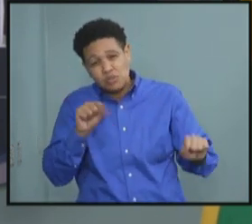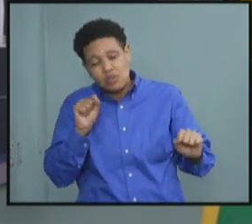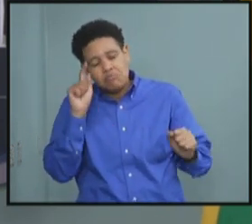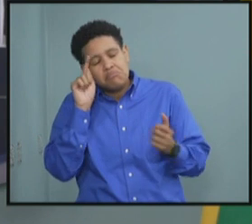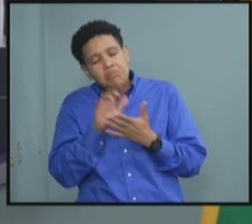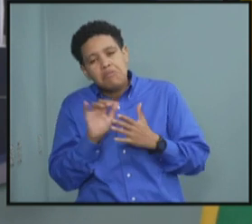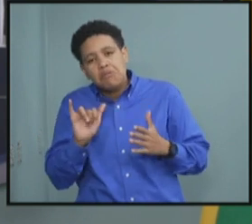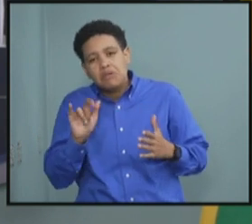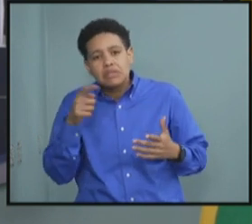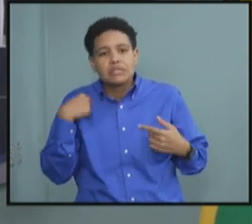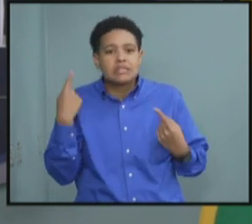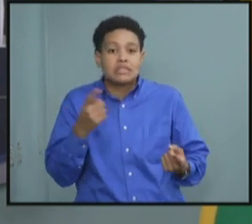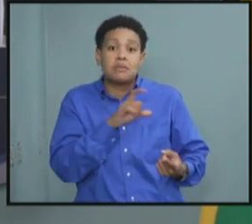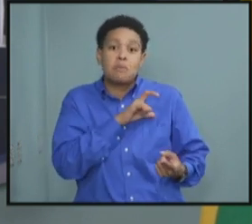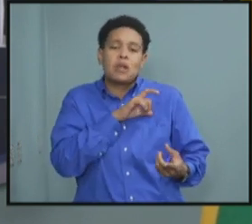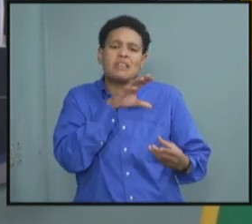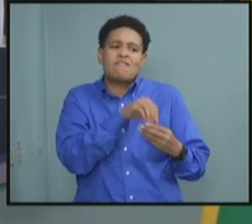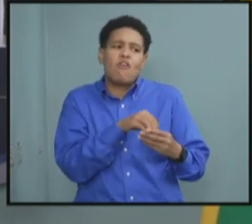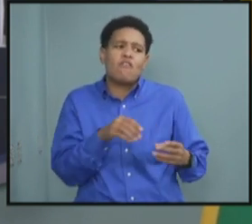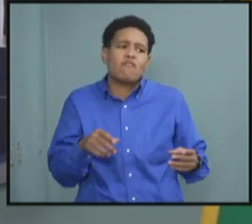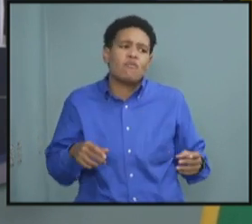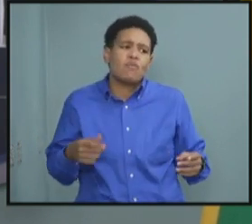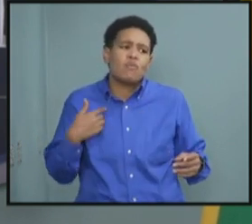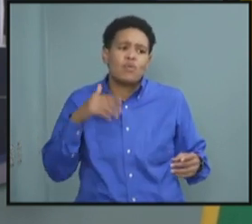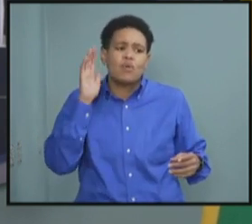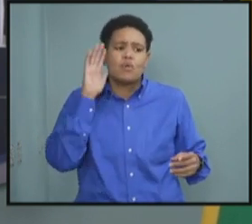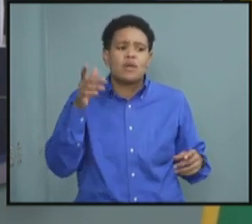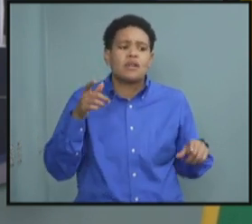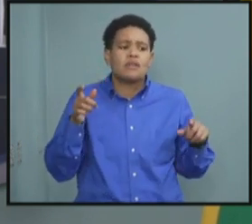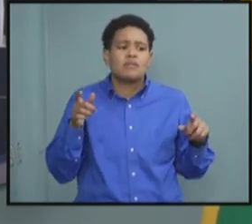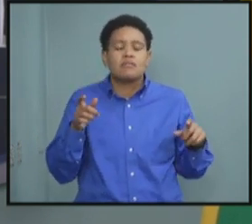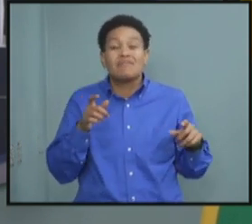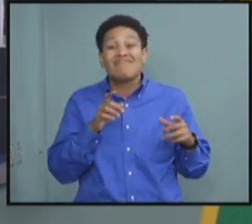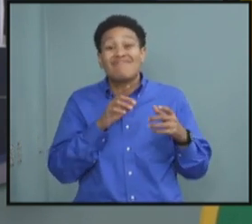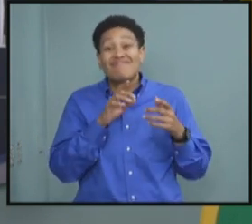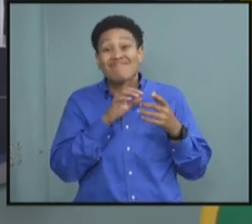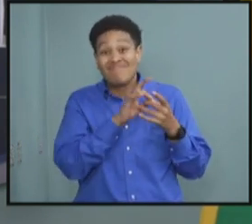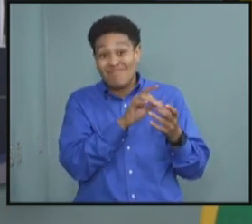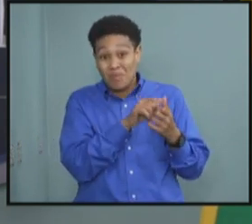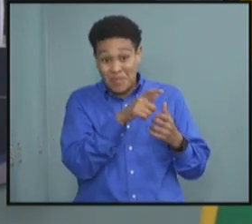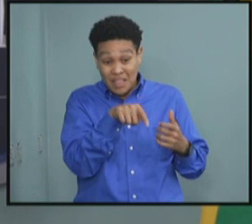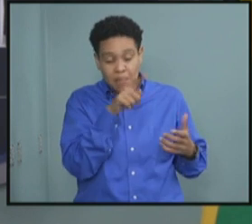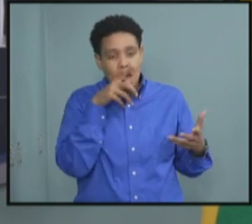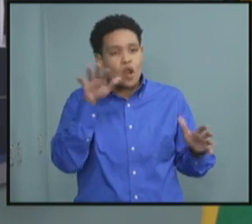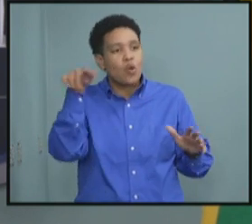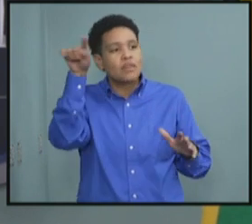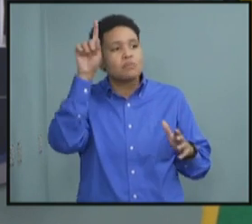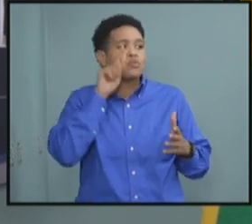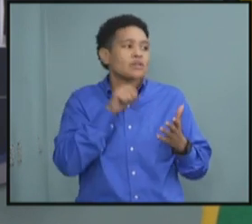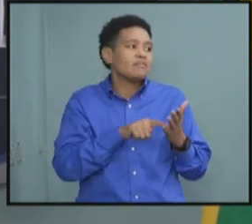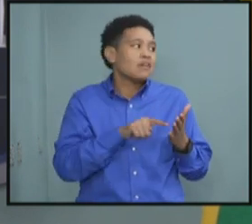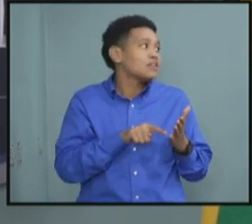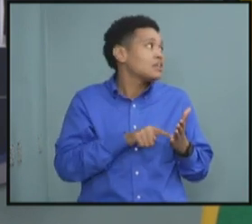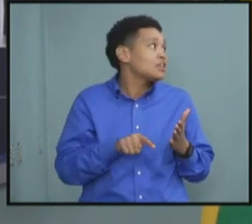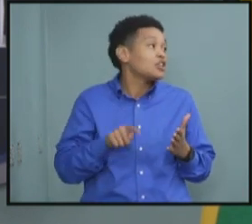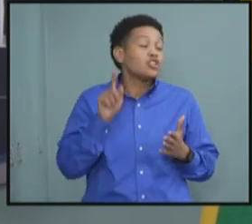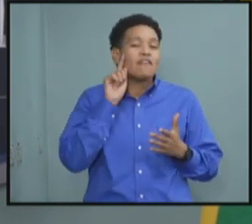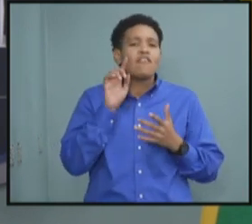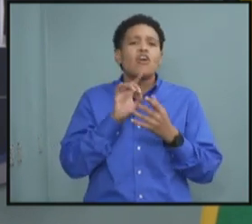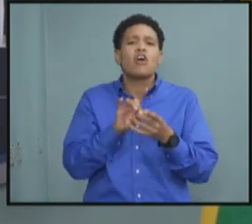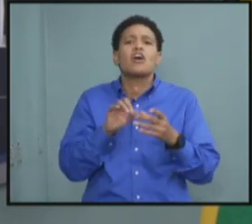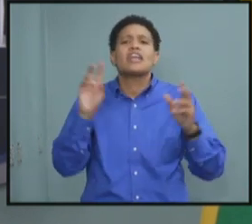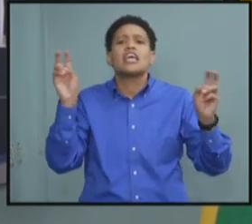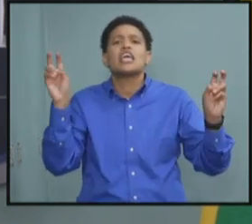position that since the police was involved, we would deal with them and allow them to do the investigations. On the issue